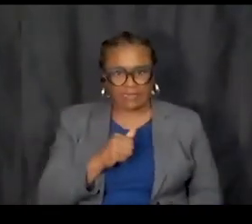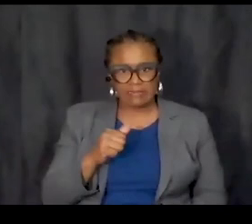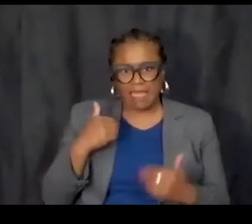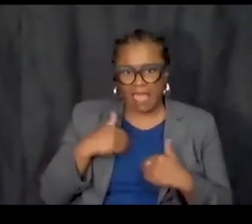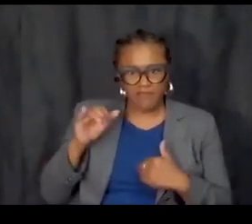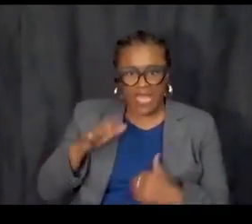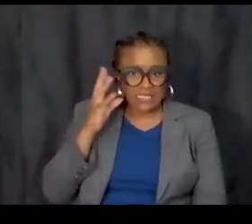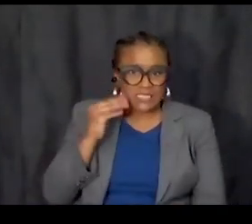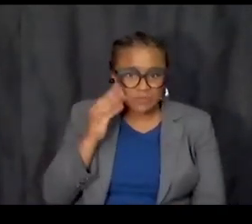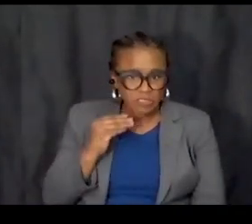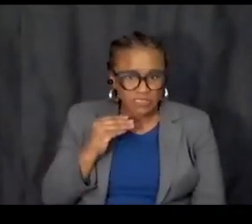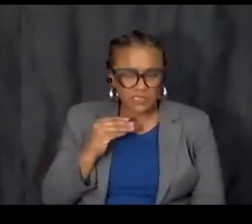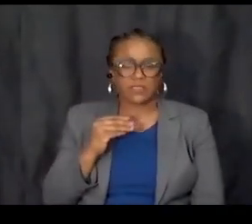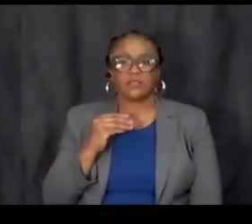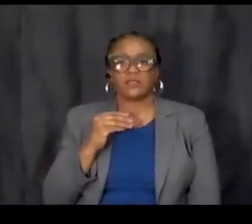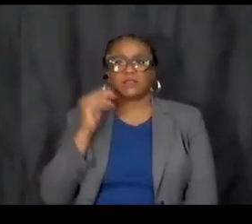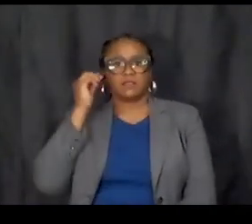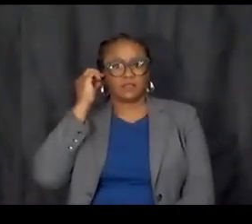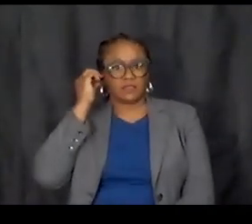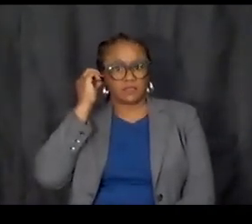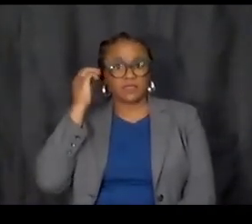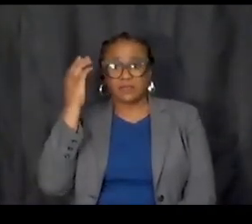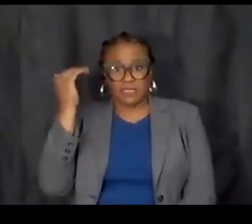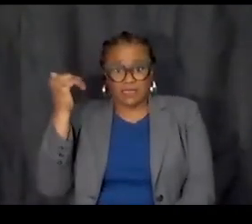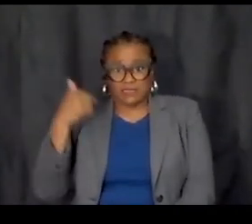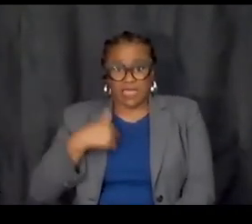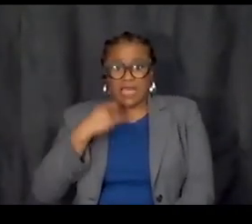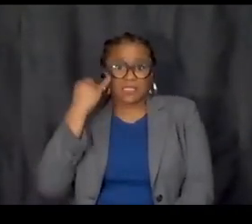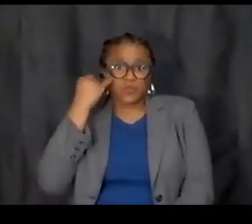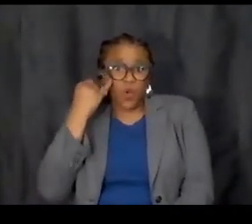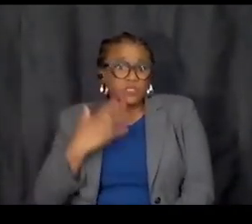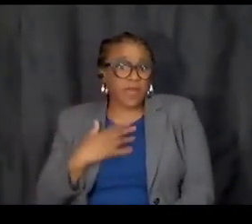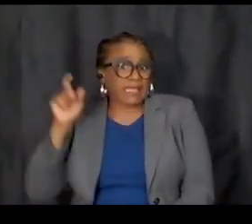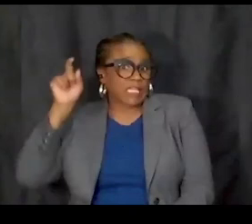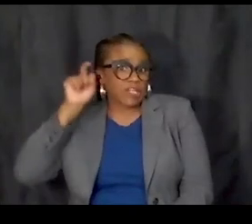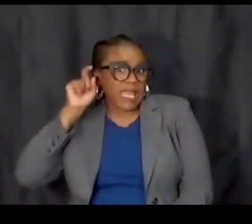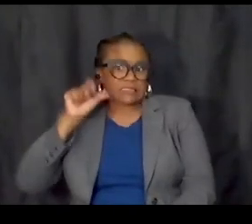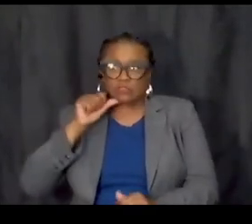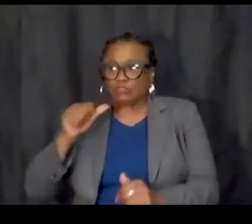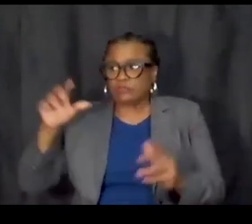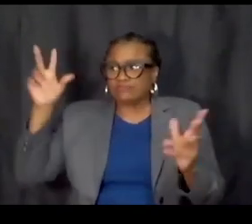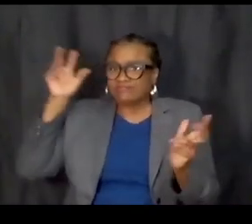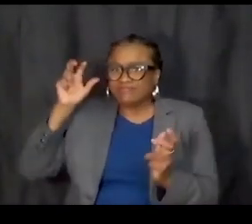because I suppose my hearing and hearing aids and stuff like that. So I just came out and mused this idea of